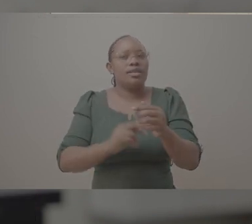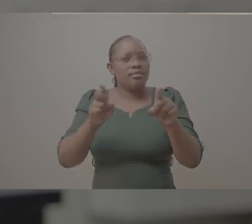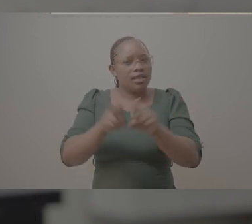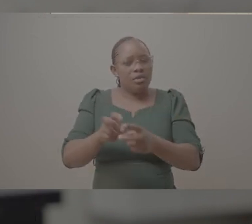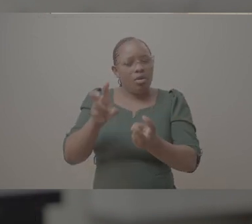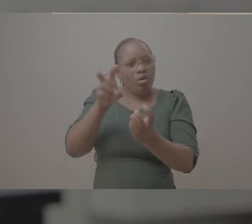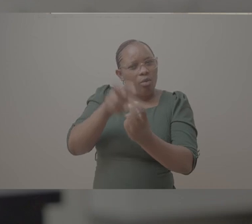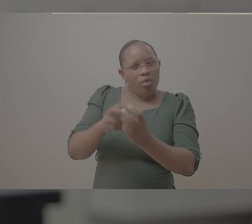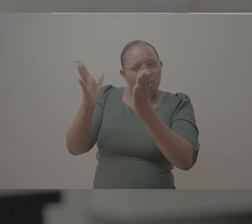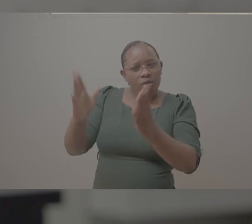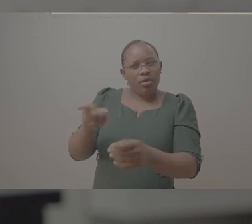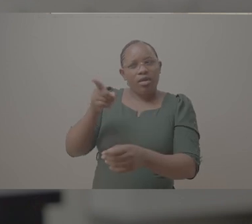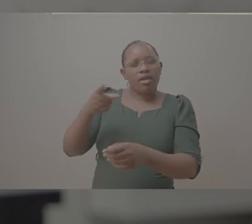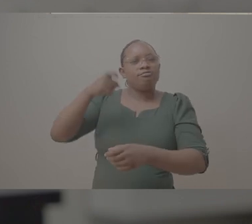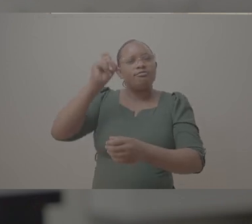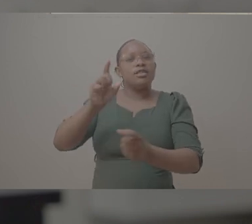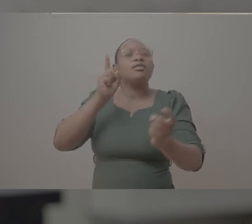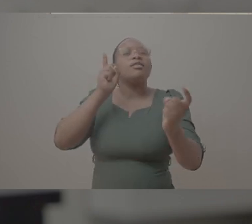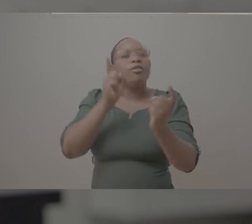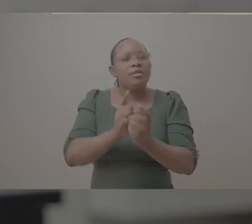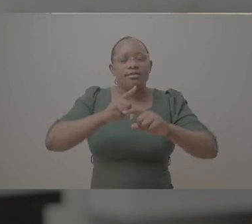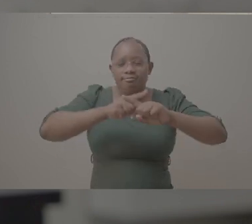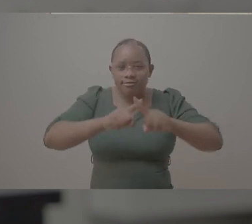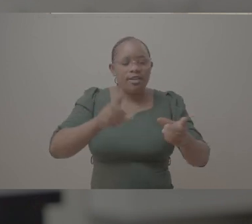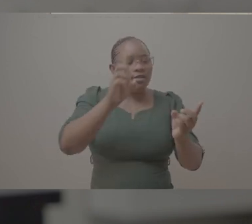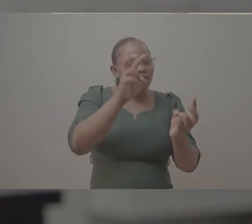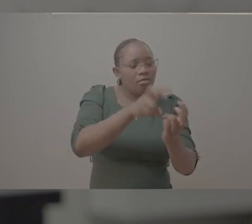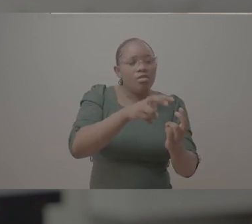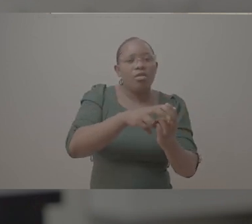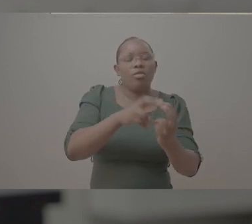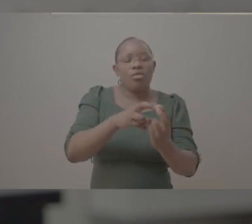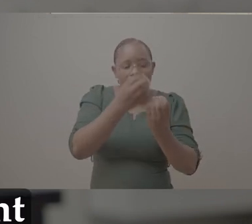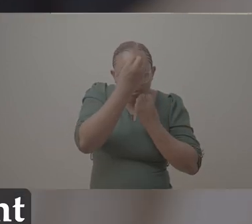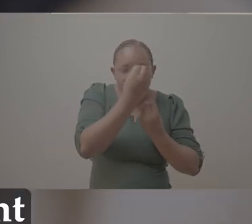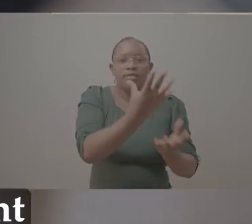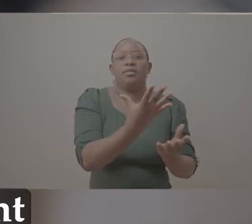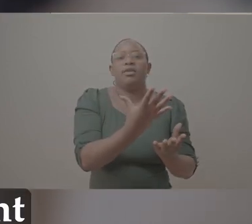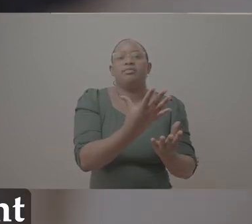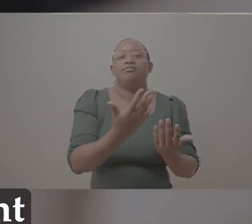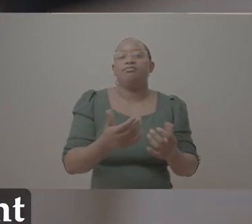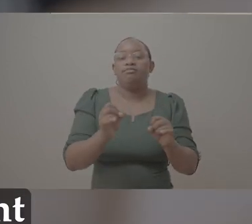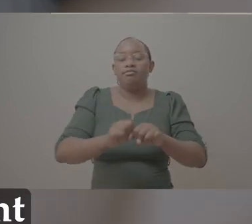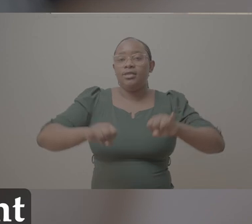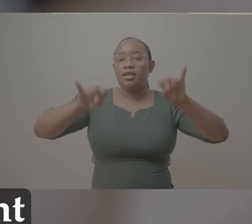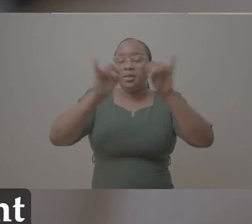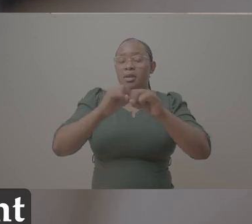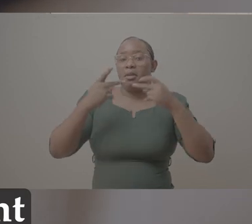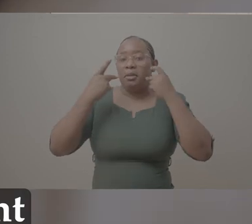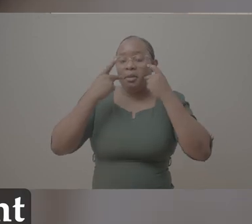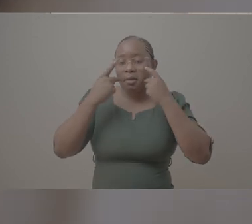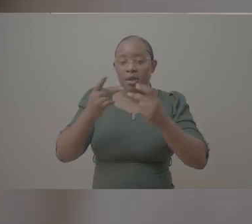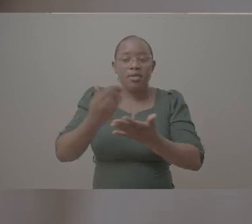Also, our suppliers and contractors must be able to meet their contractual obligations. The importance of public procurement